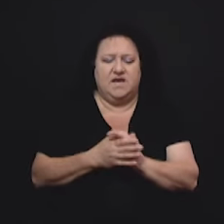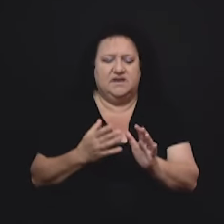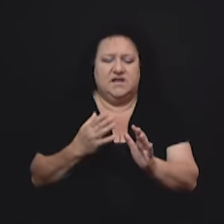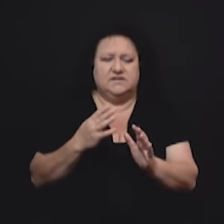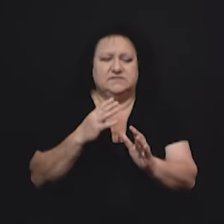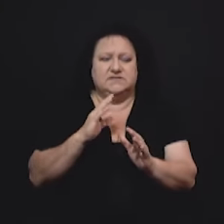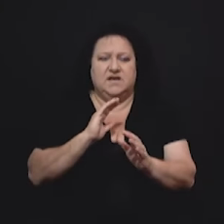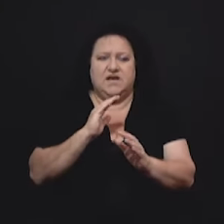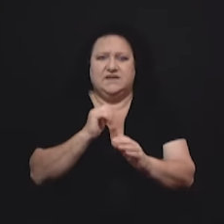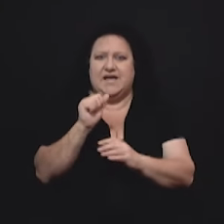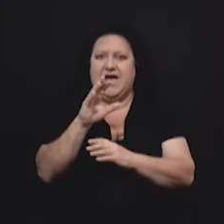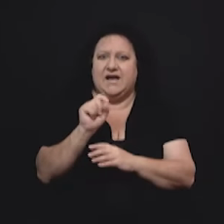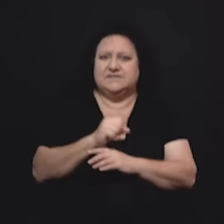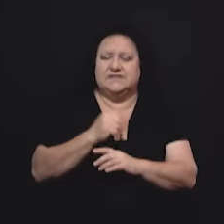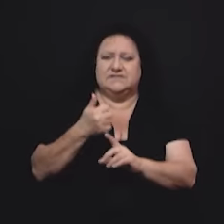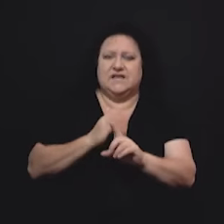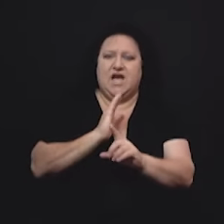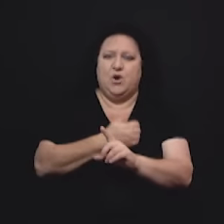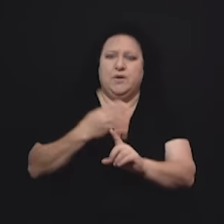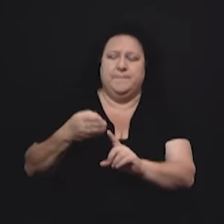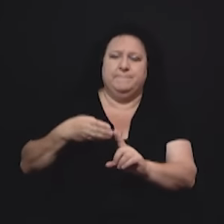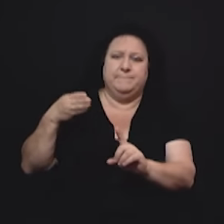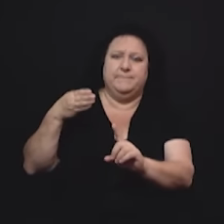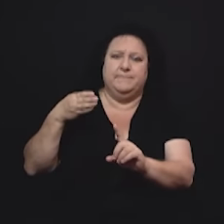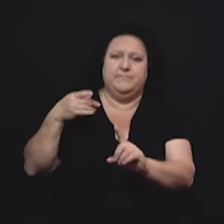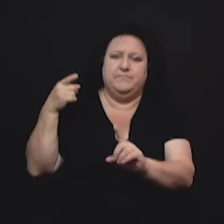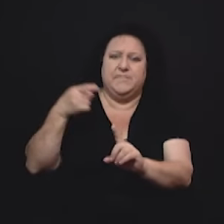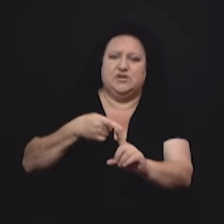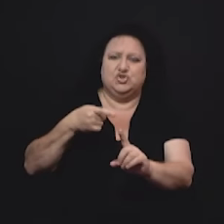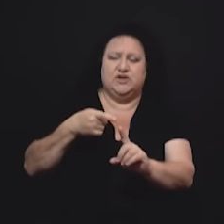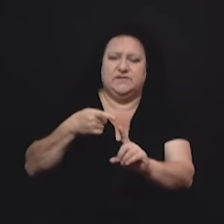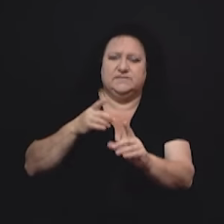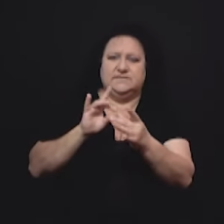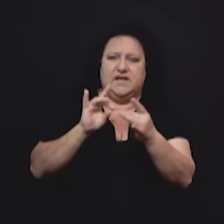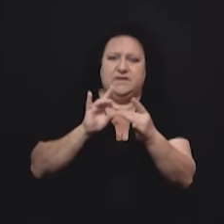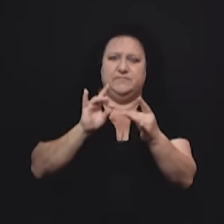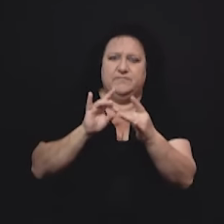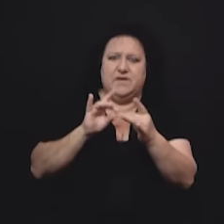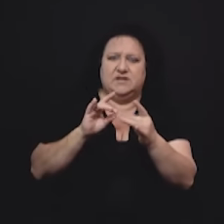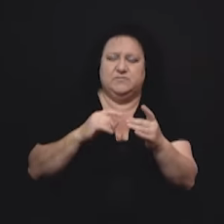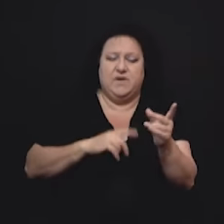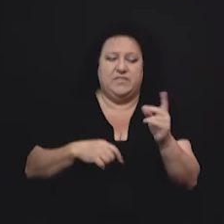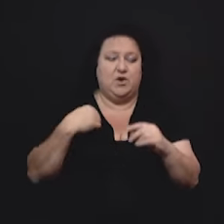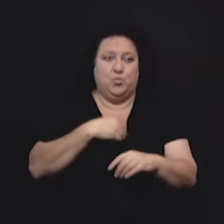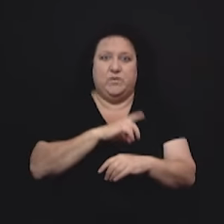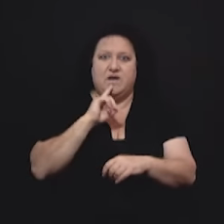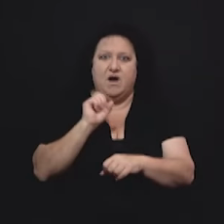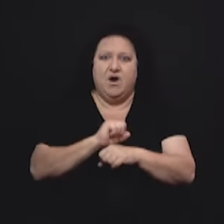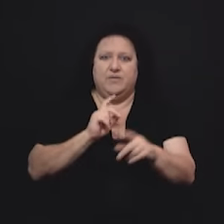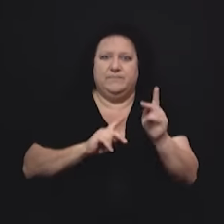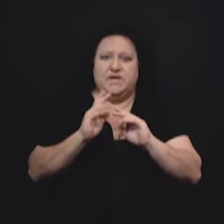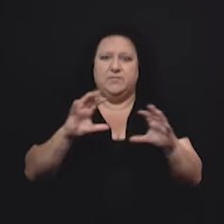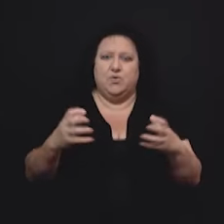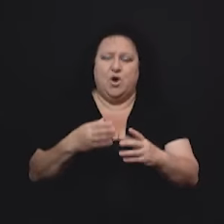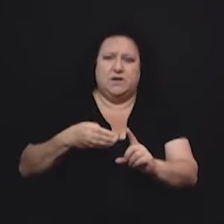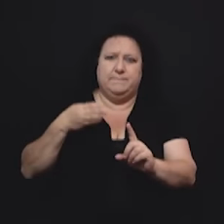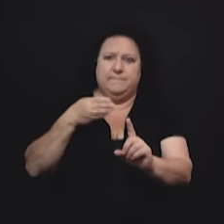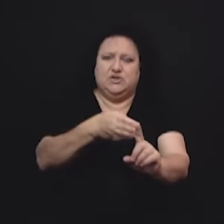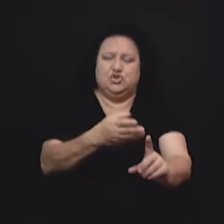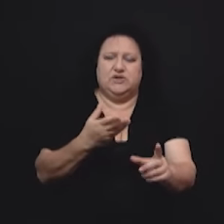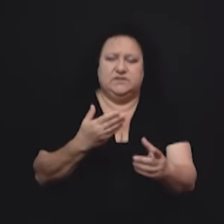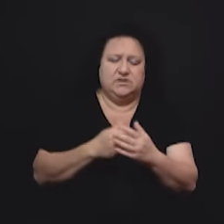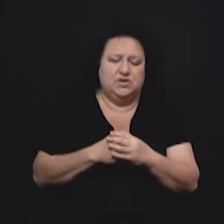mission, the first part of our mission statement, to be a people on mission. We looked at how the Pentecost propelled the church forward and how